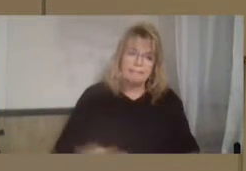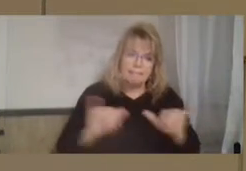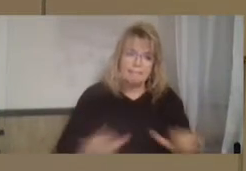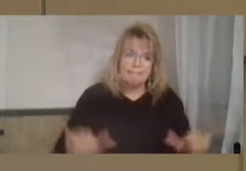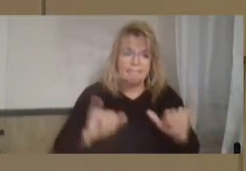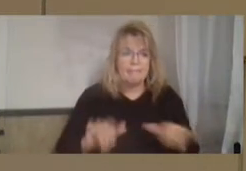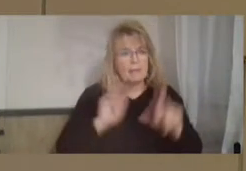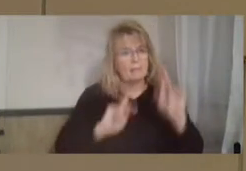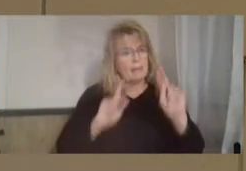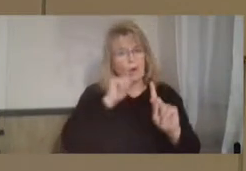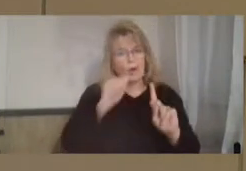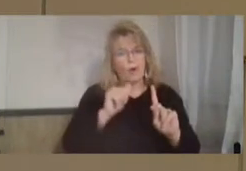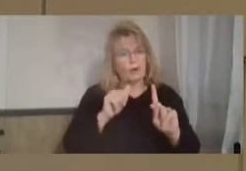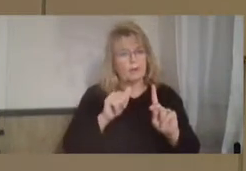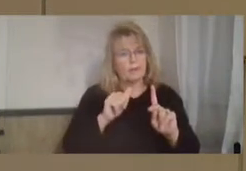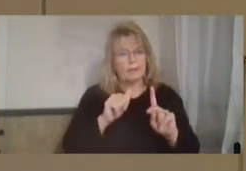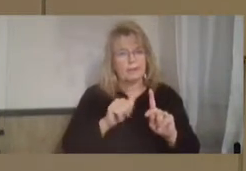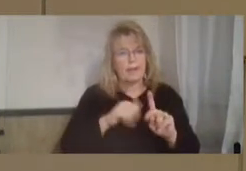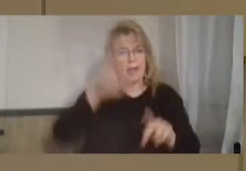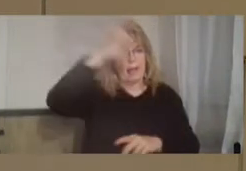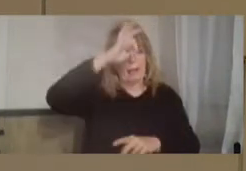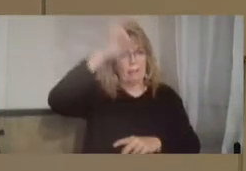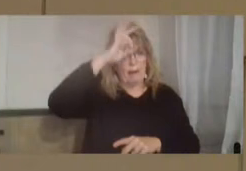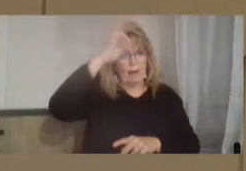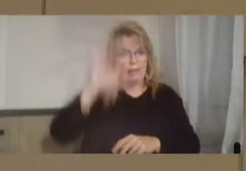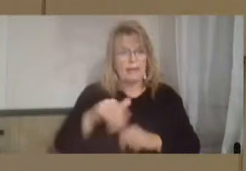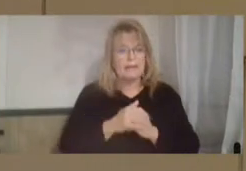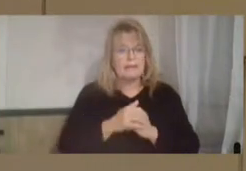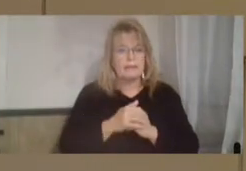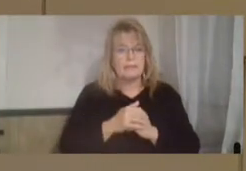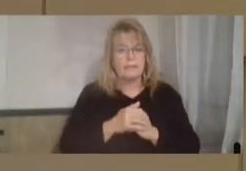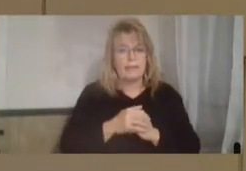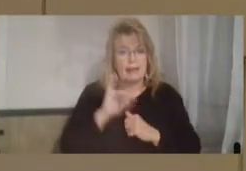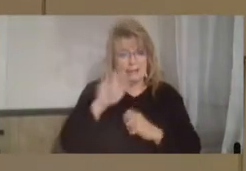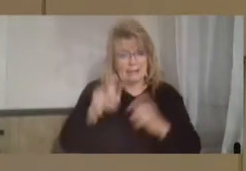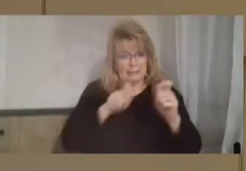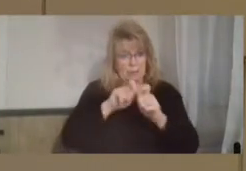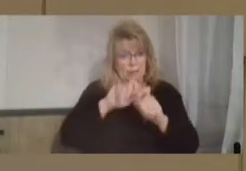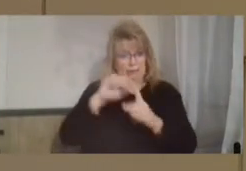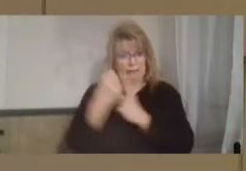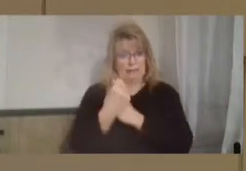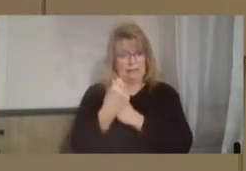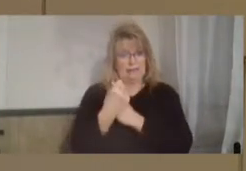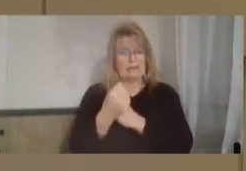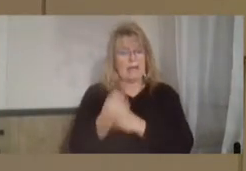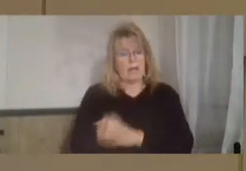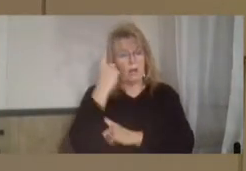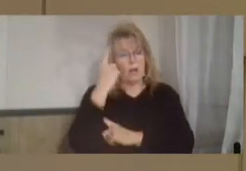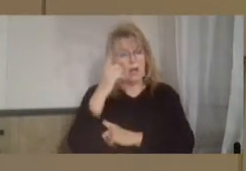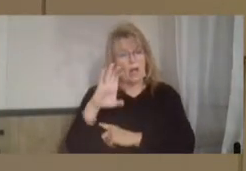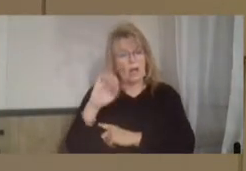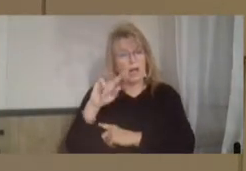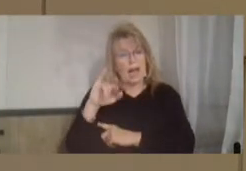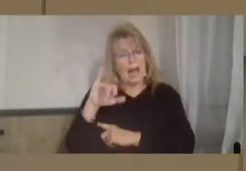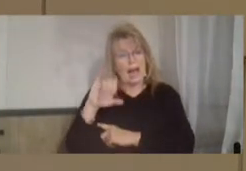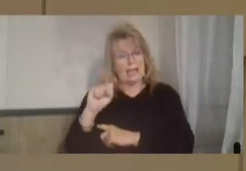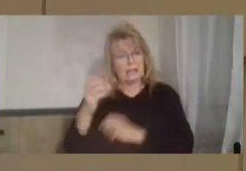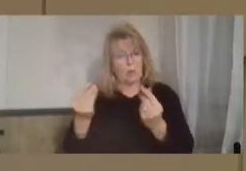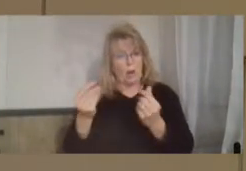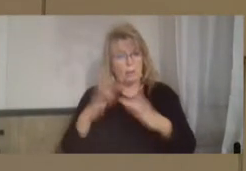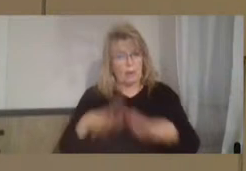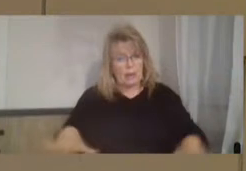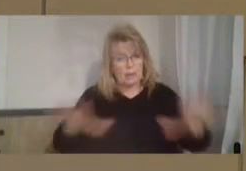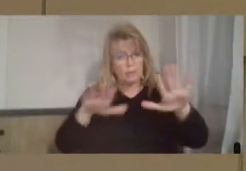people are completely unaware of it. In this particular case, I do understand that the Colias' property was not deemed